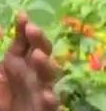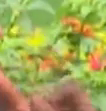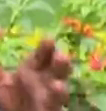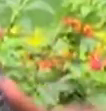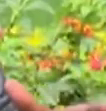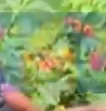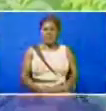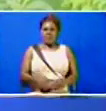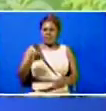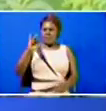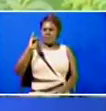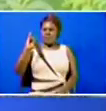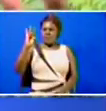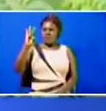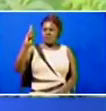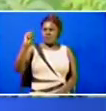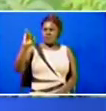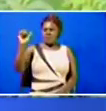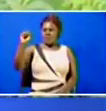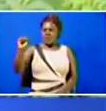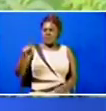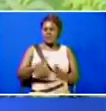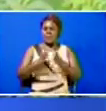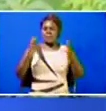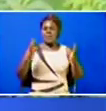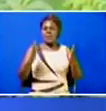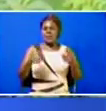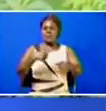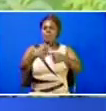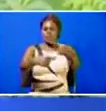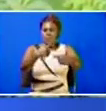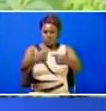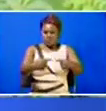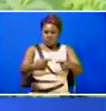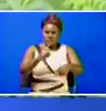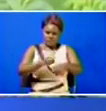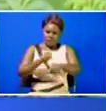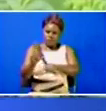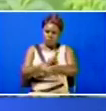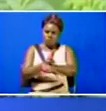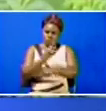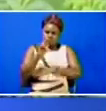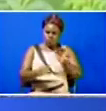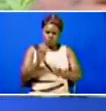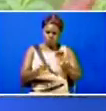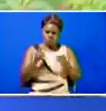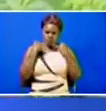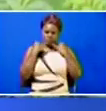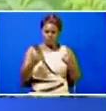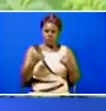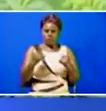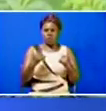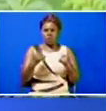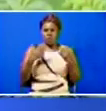prosecutors? That IFMI system, in my view, is a very robust system. And as long as you use it and you enter information into it, there are